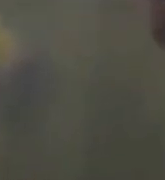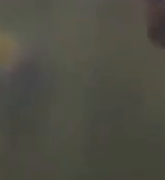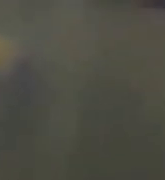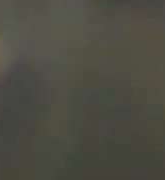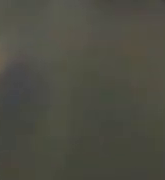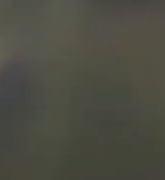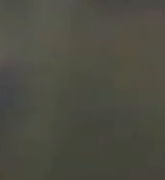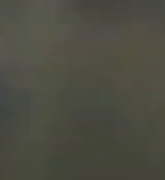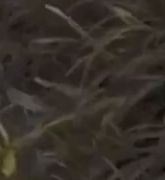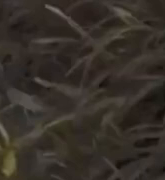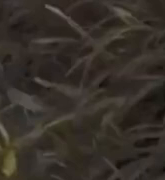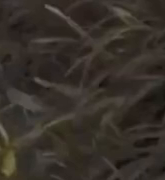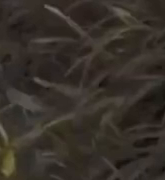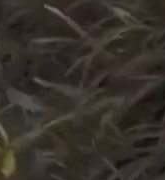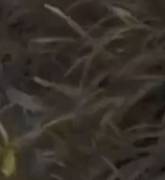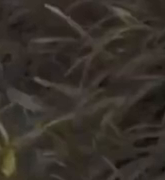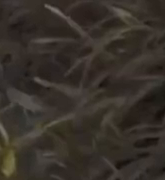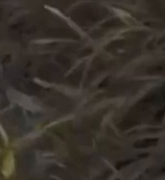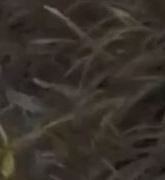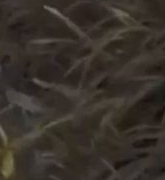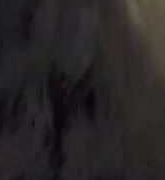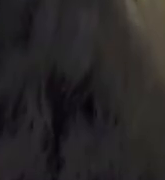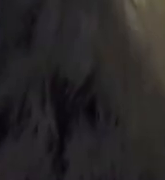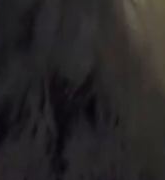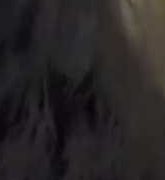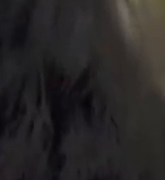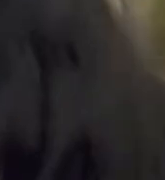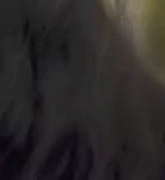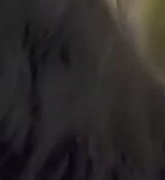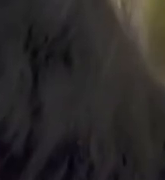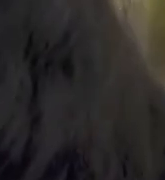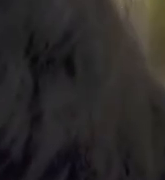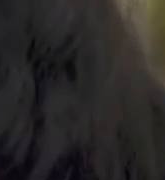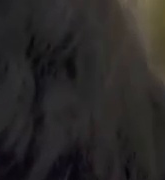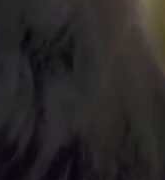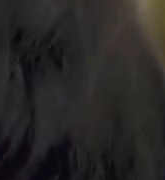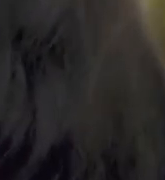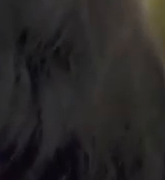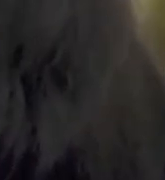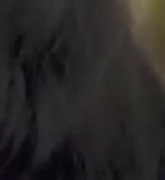keep our indigenous roots. This young lady plays the violin,